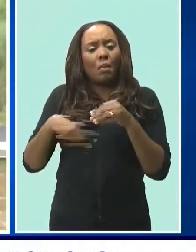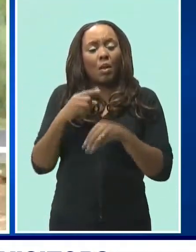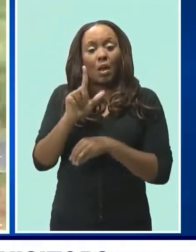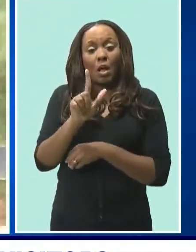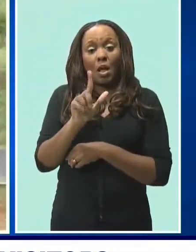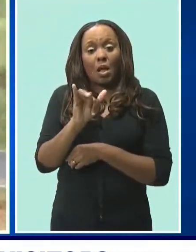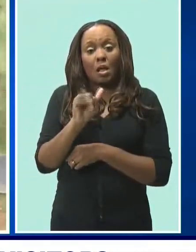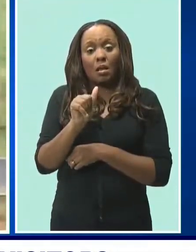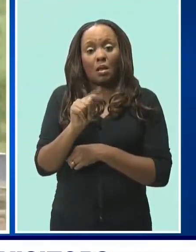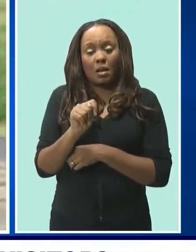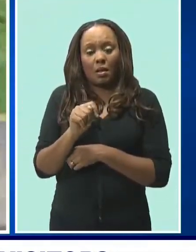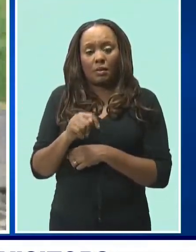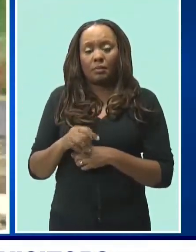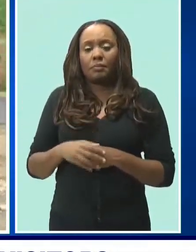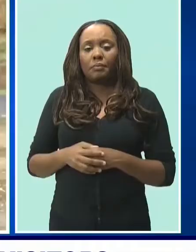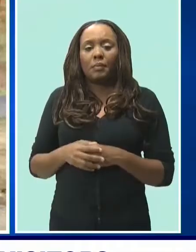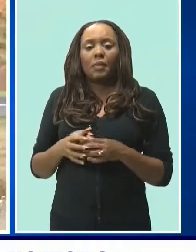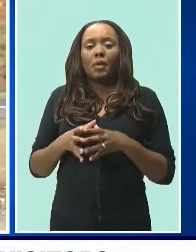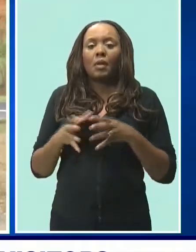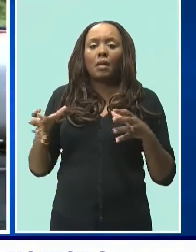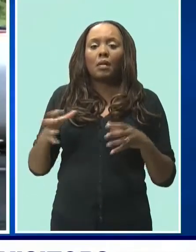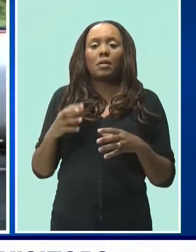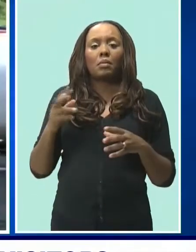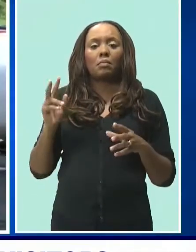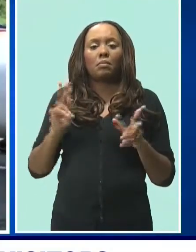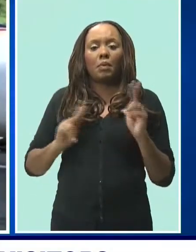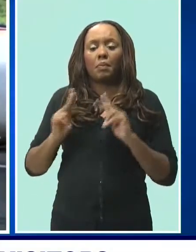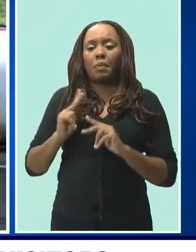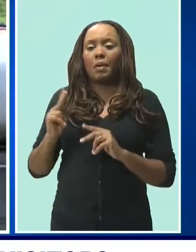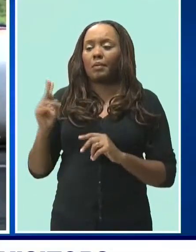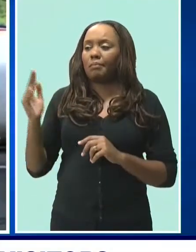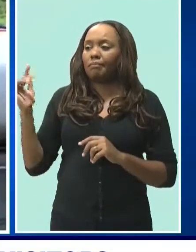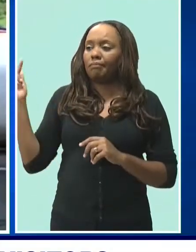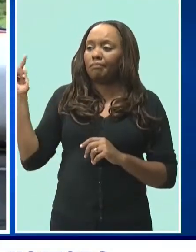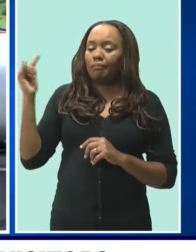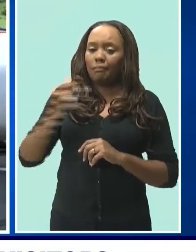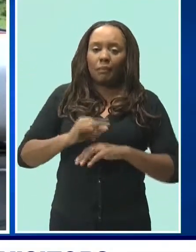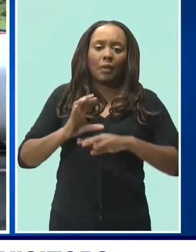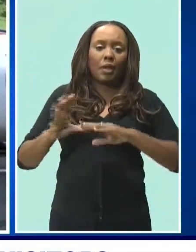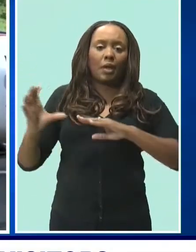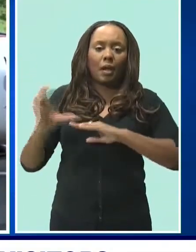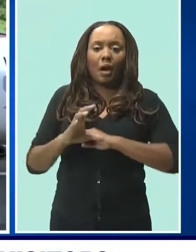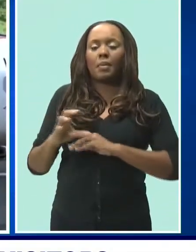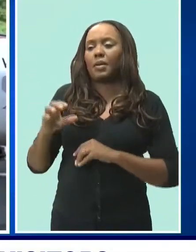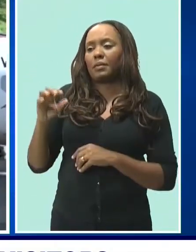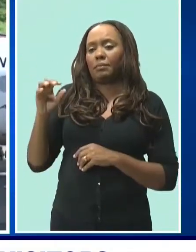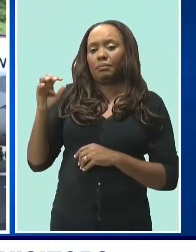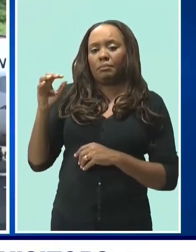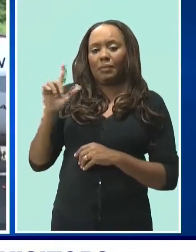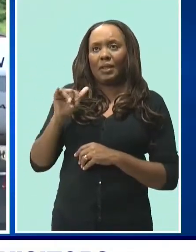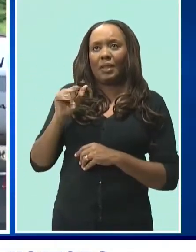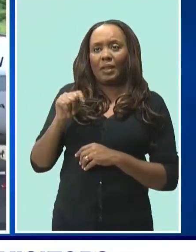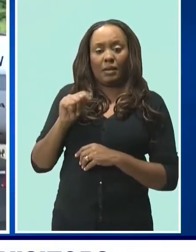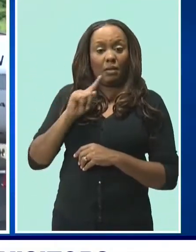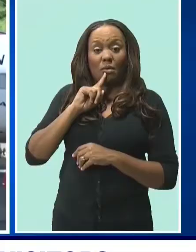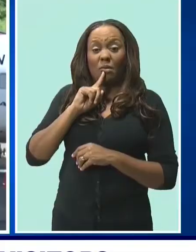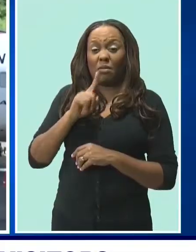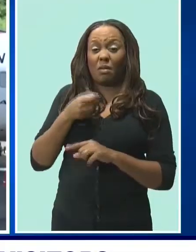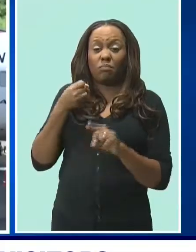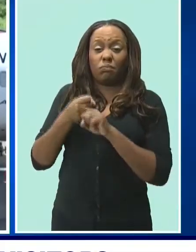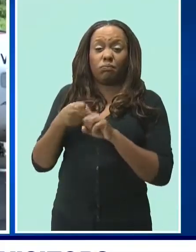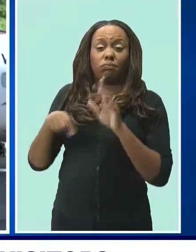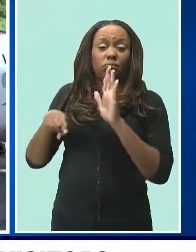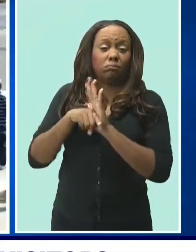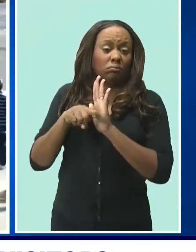island's visitors coming from the Caribbean, this could add to the negative impact on an already strained